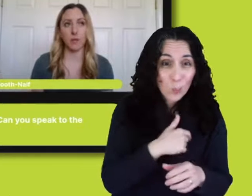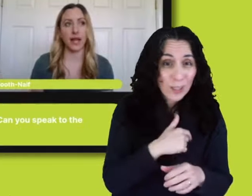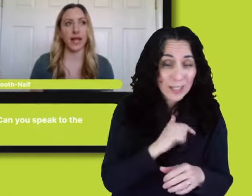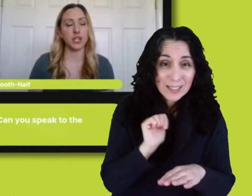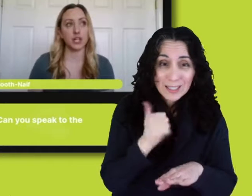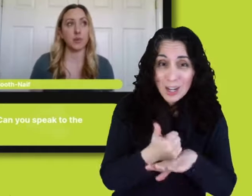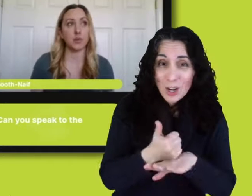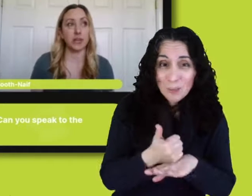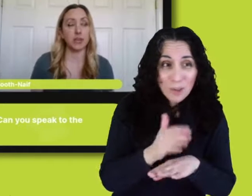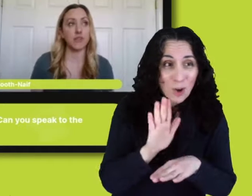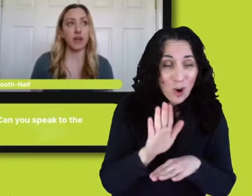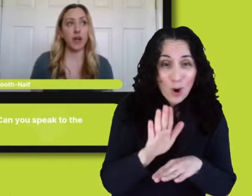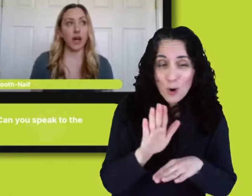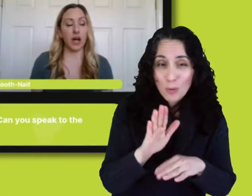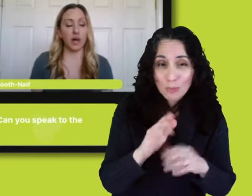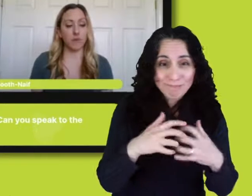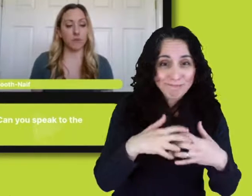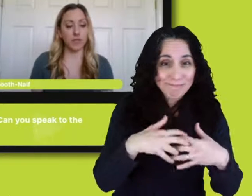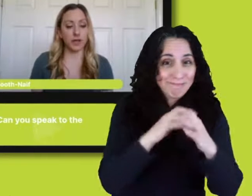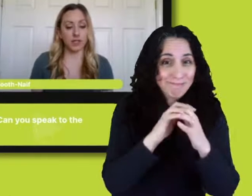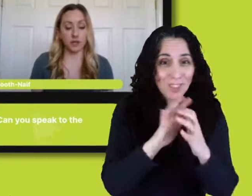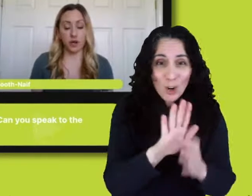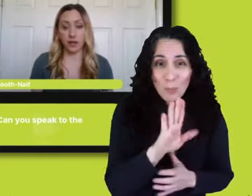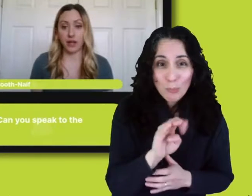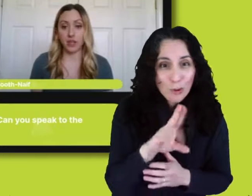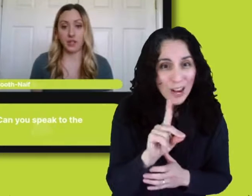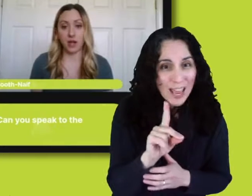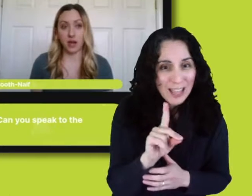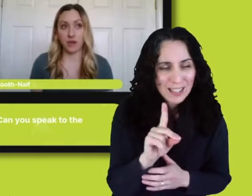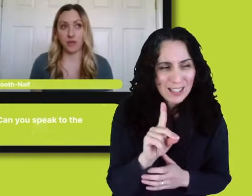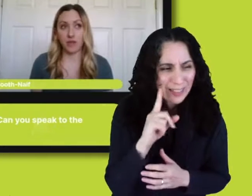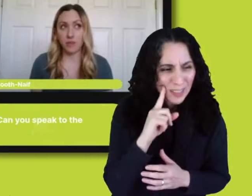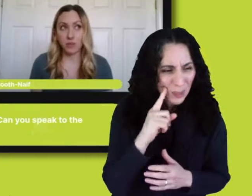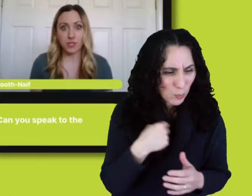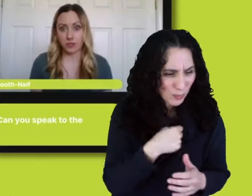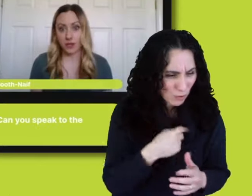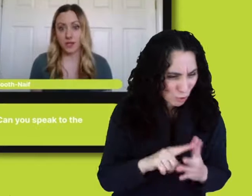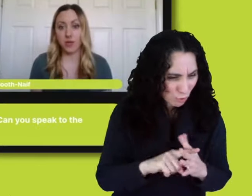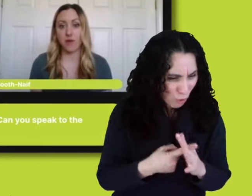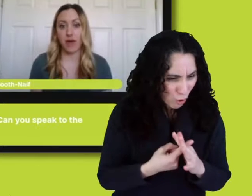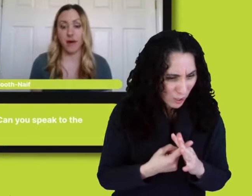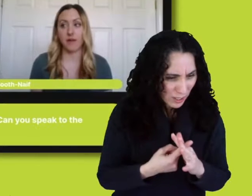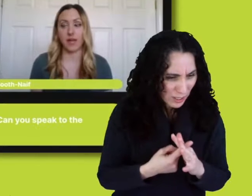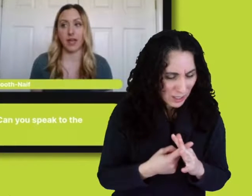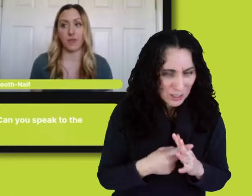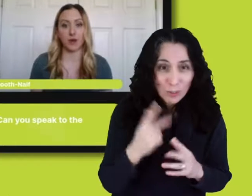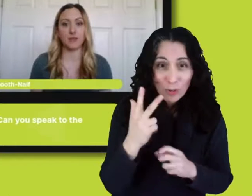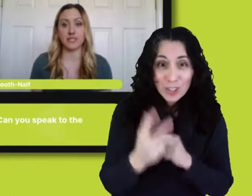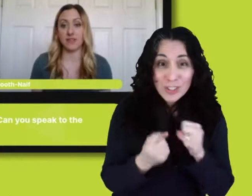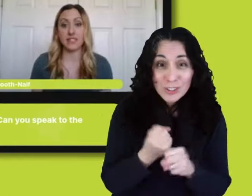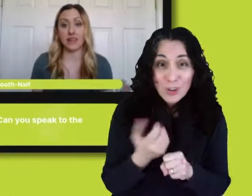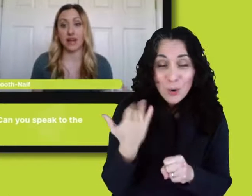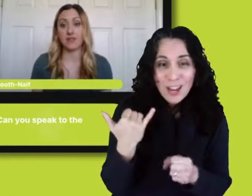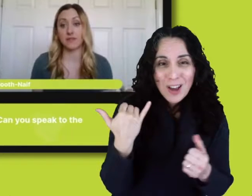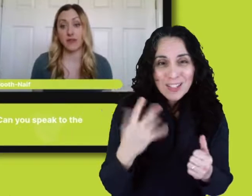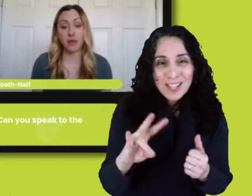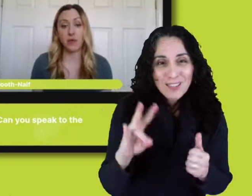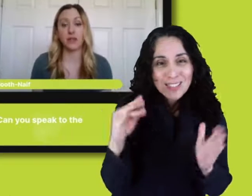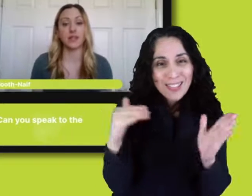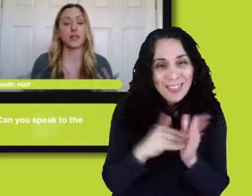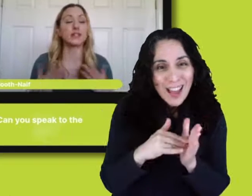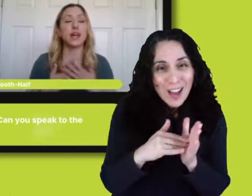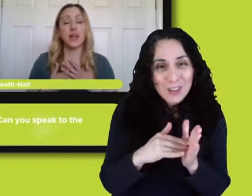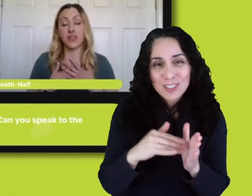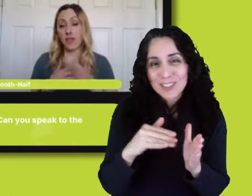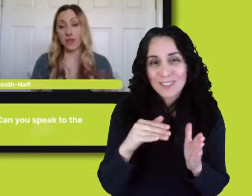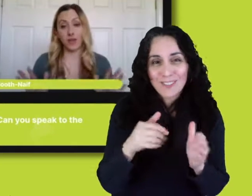brand. I mean, oh my gosh, I can't believe I started her page, I think almost 3 years ago now, and we're up to 17,000